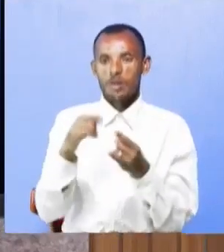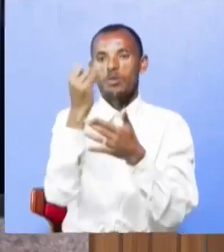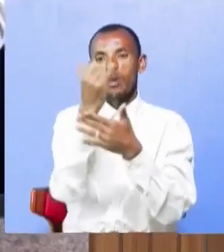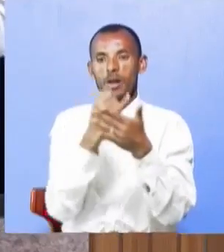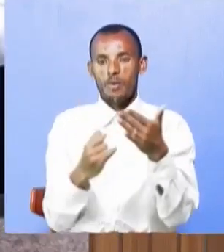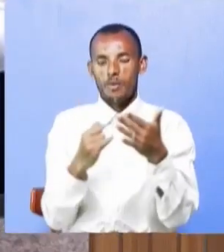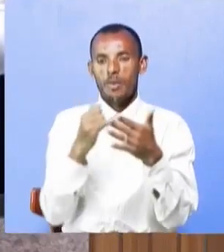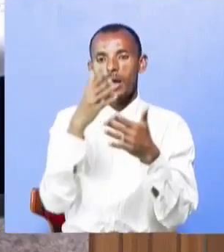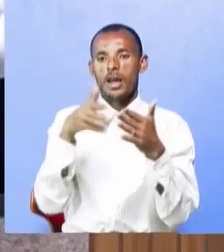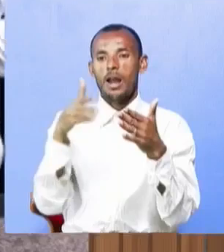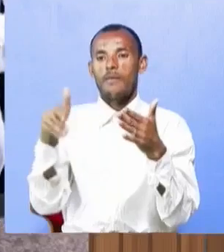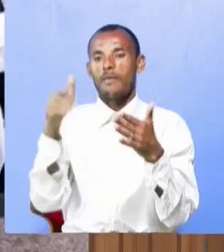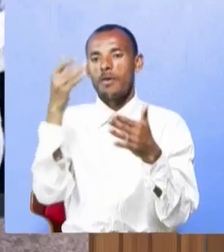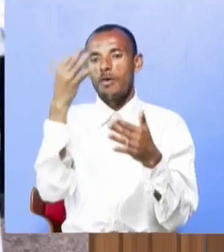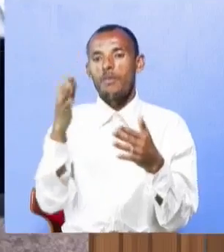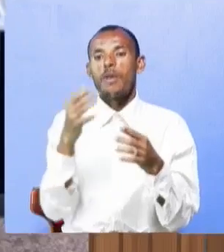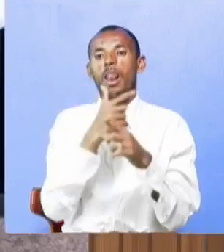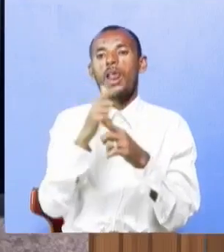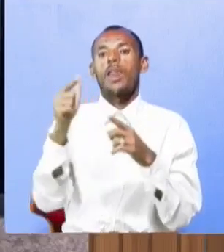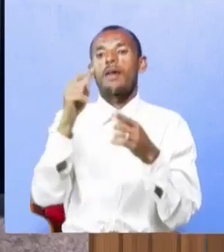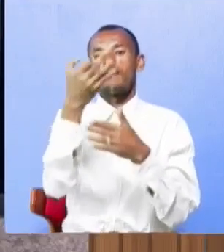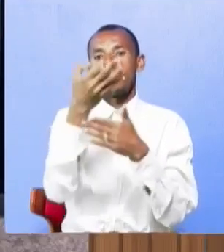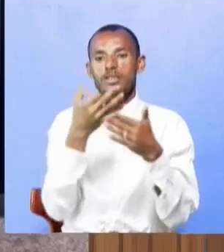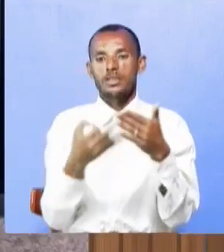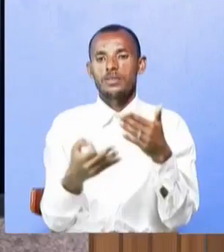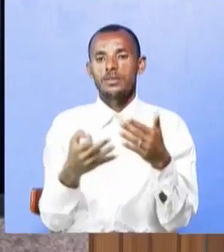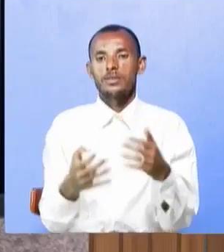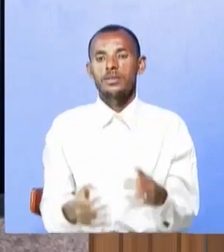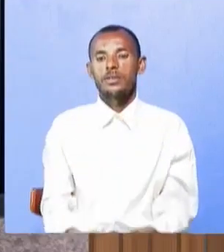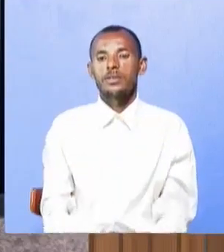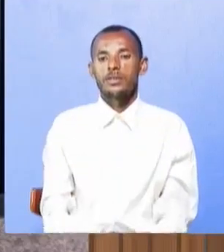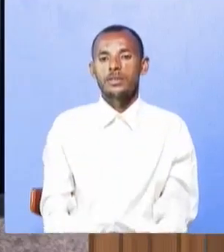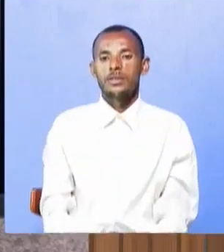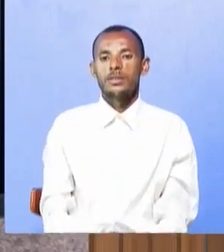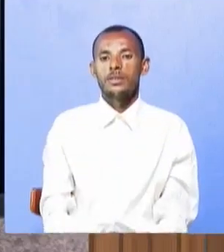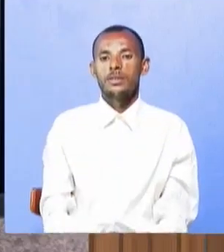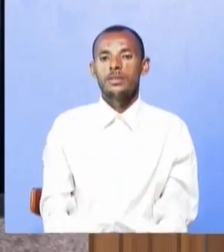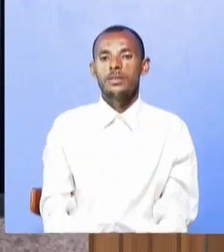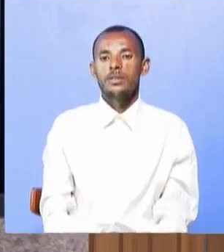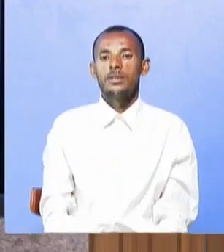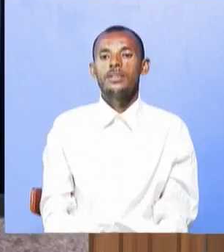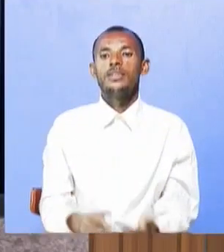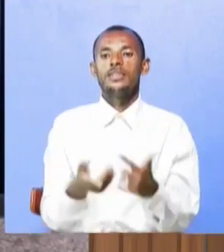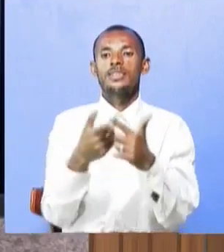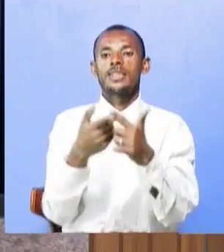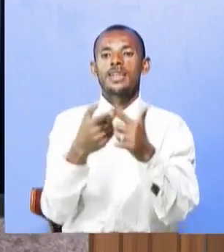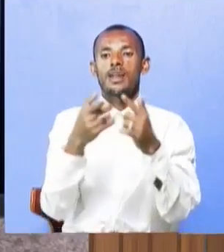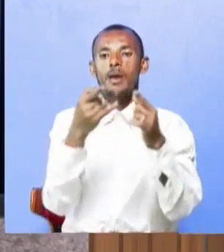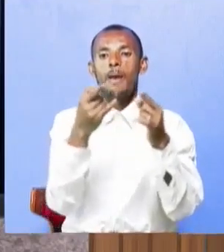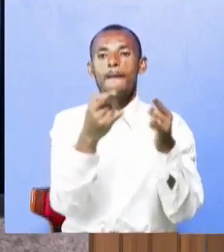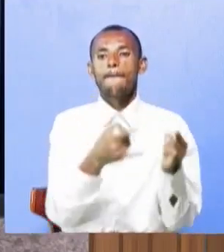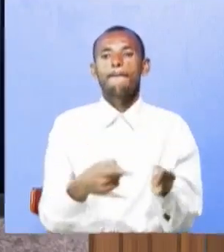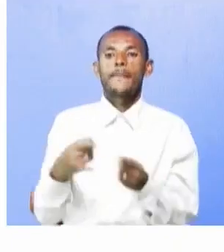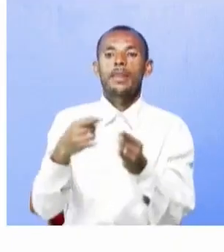of a linear function. So the second method,